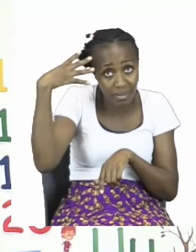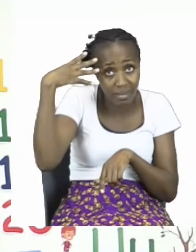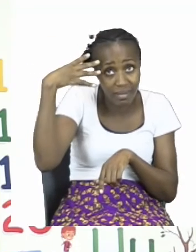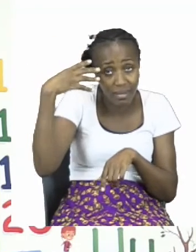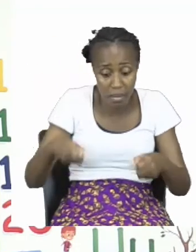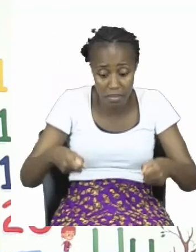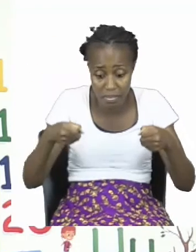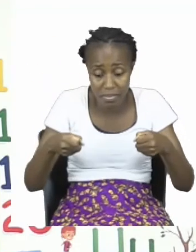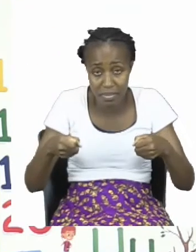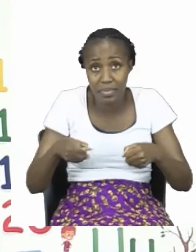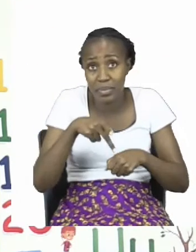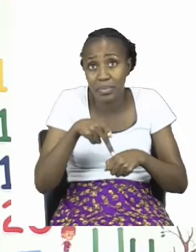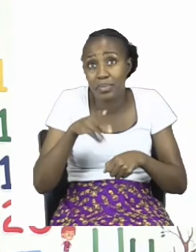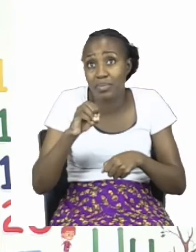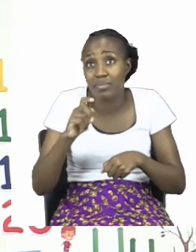sun,